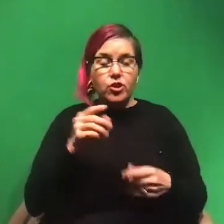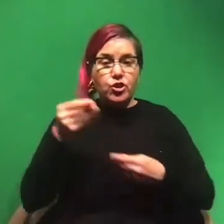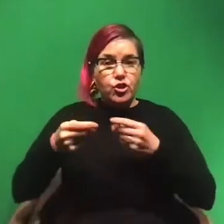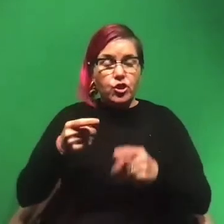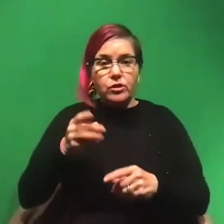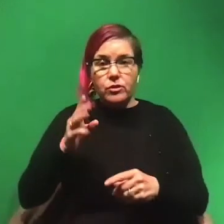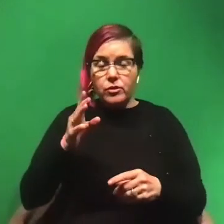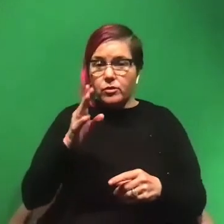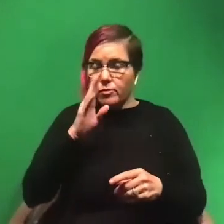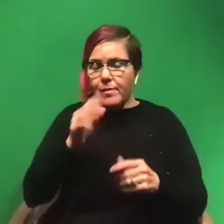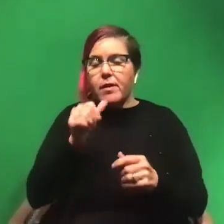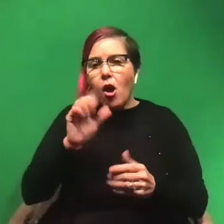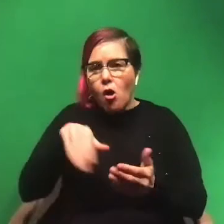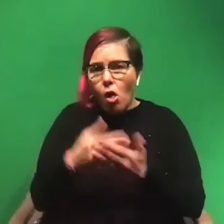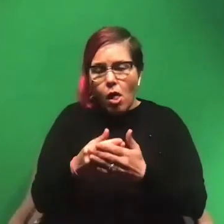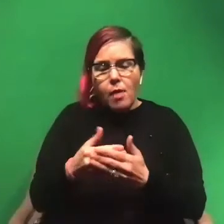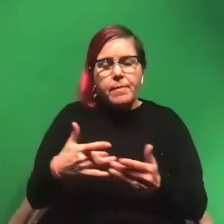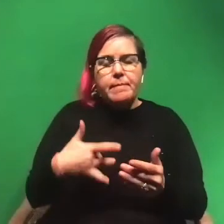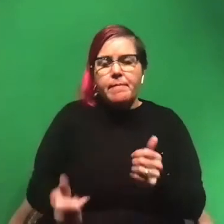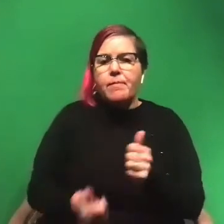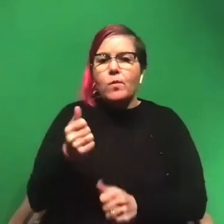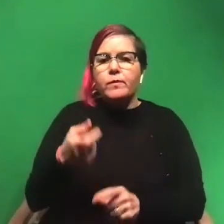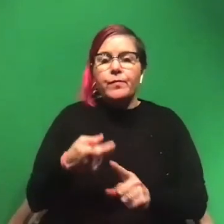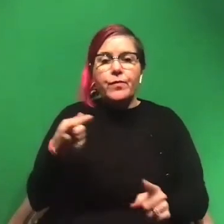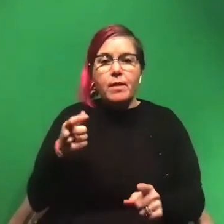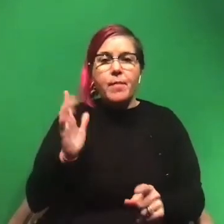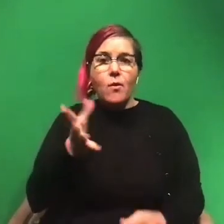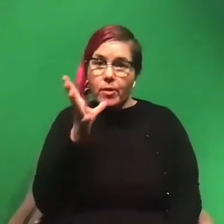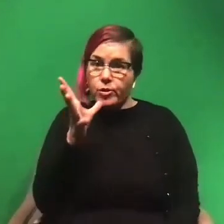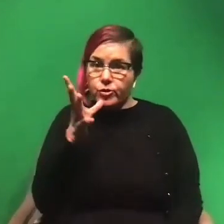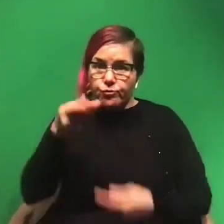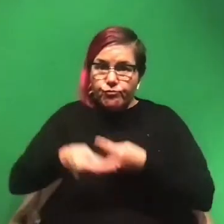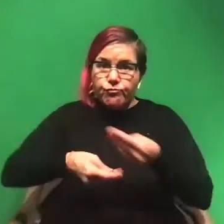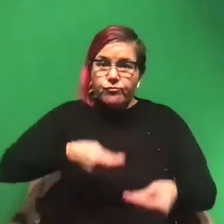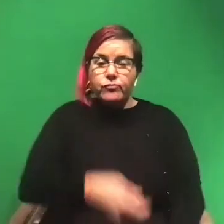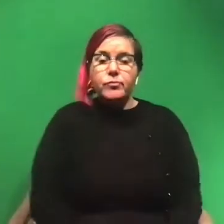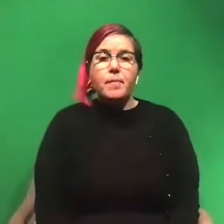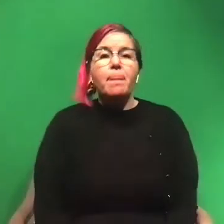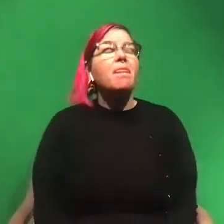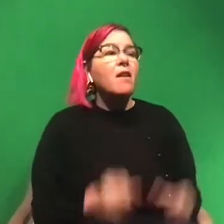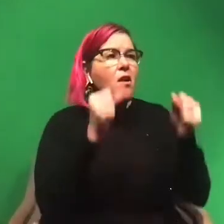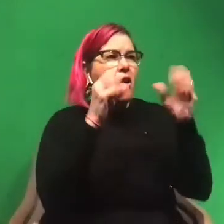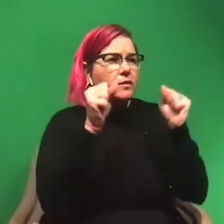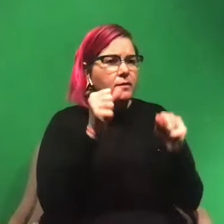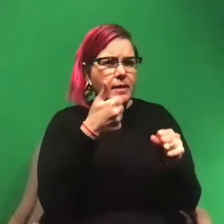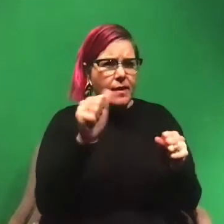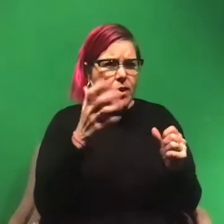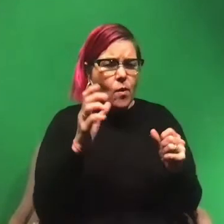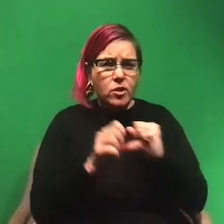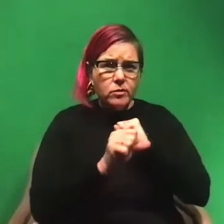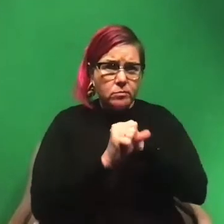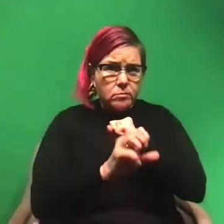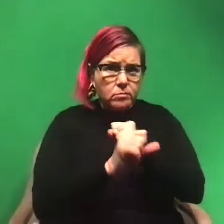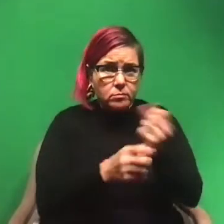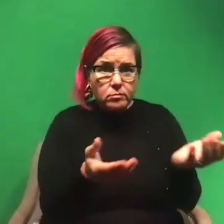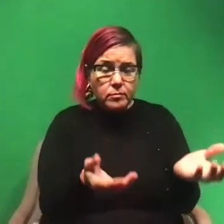largely, not all, largely from our mothers. So. Awesome. Is there anything you'd like to plug?